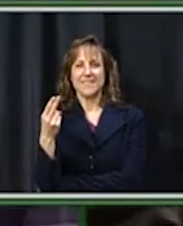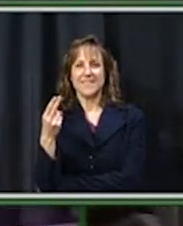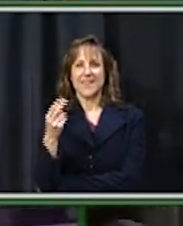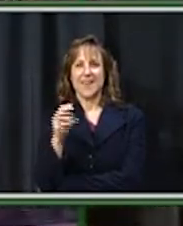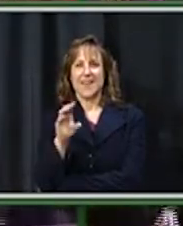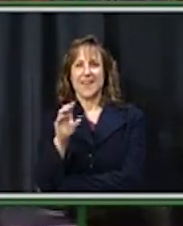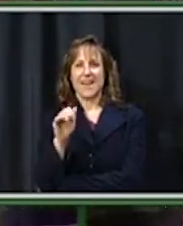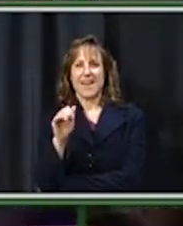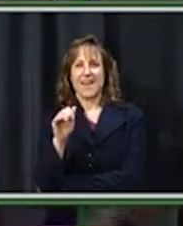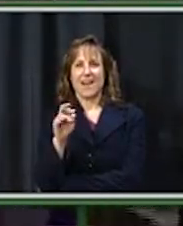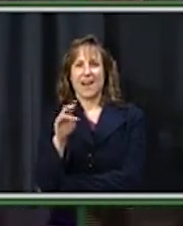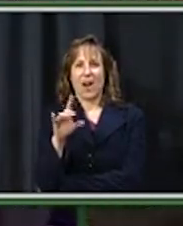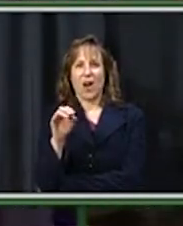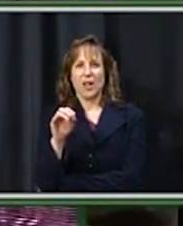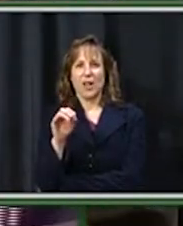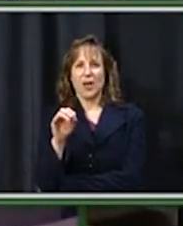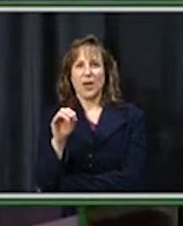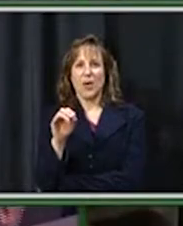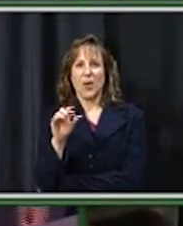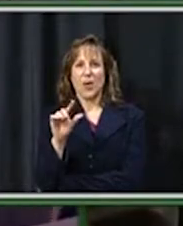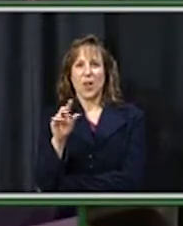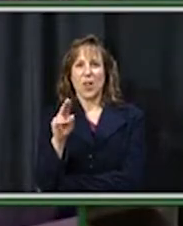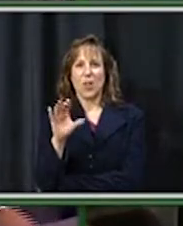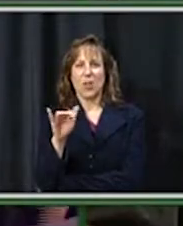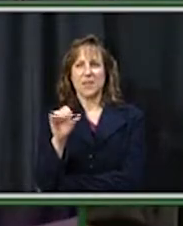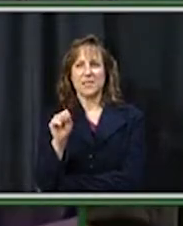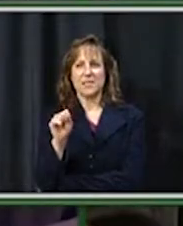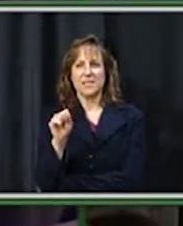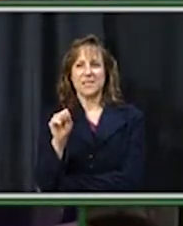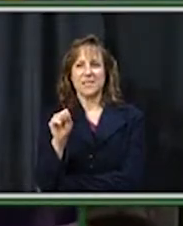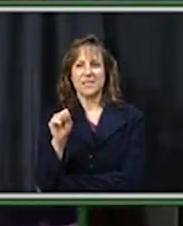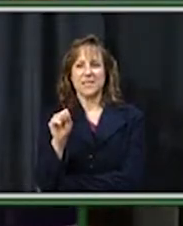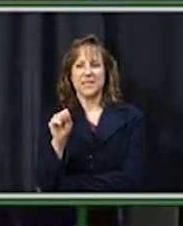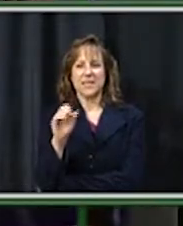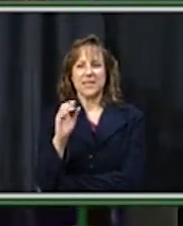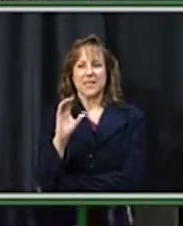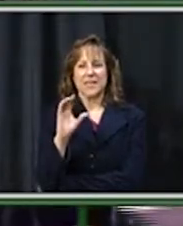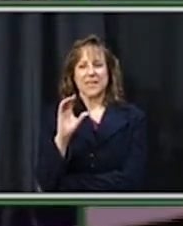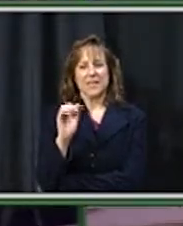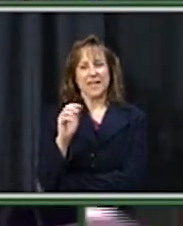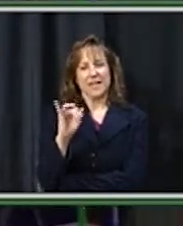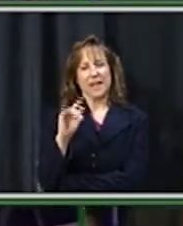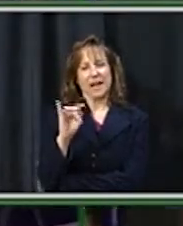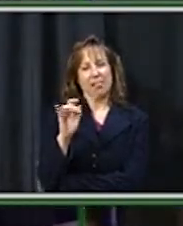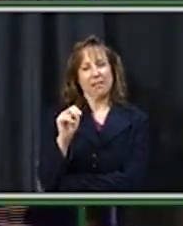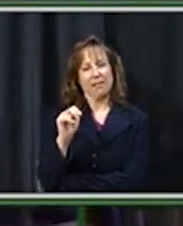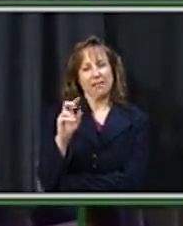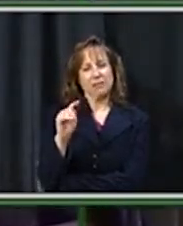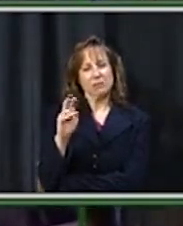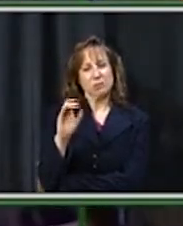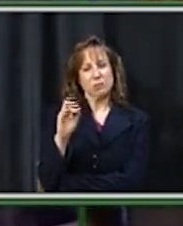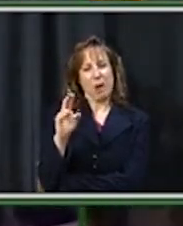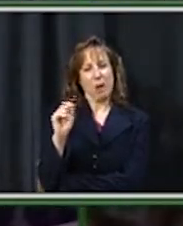Carlo Neil Lucas Dionisio. Caitlin Irma Drought.